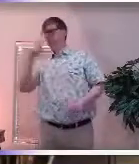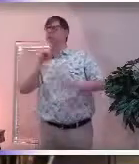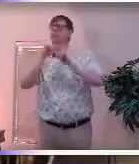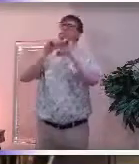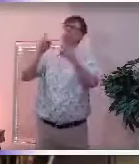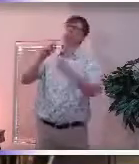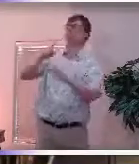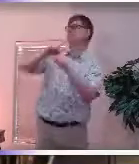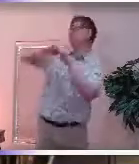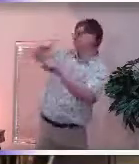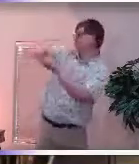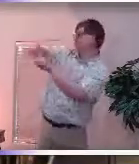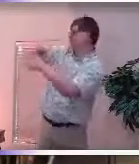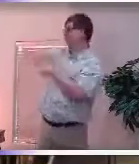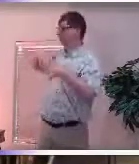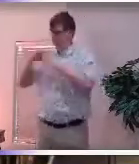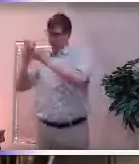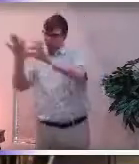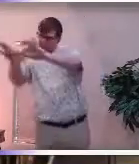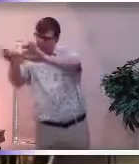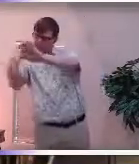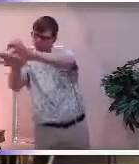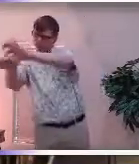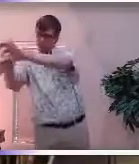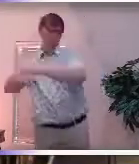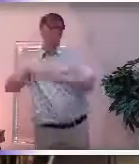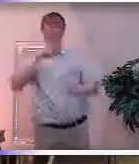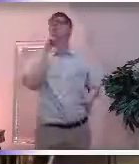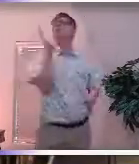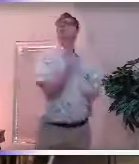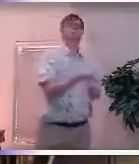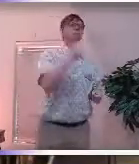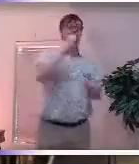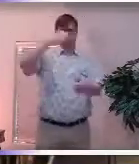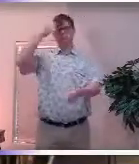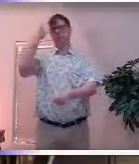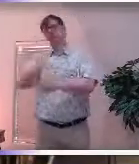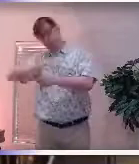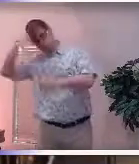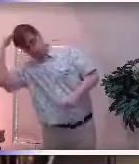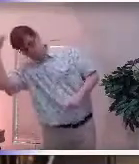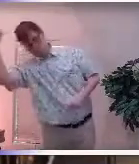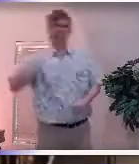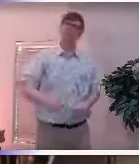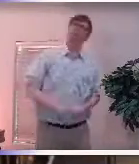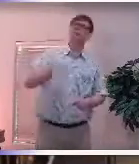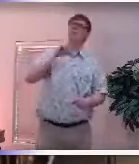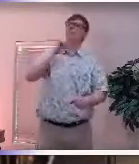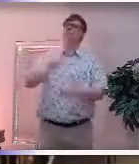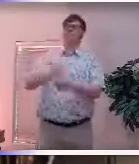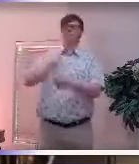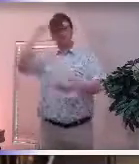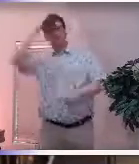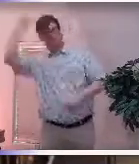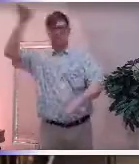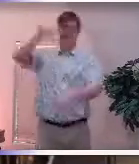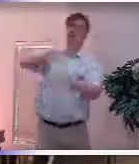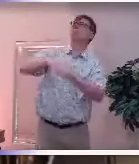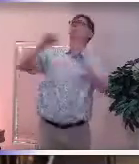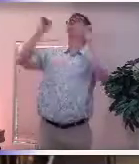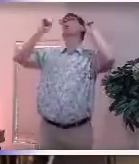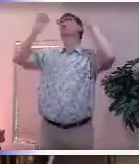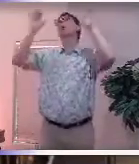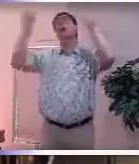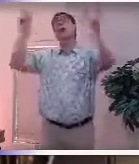the sins of the flesh, you know, then it's, you know, science and, you know, science putting, wonderful as